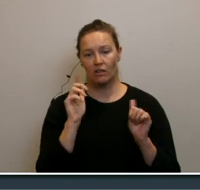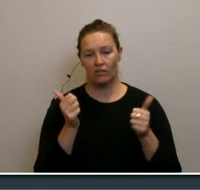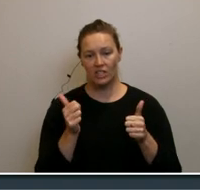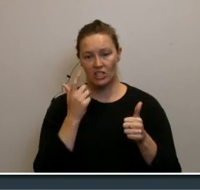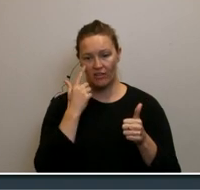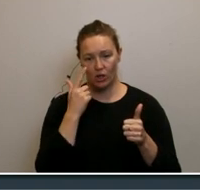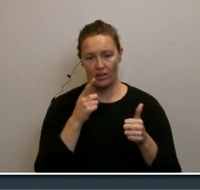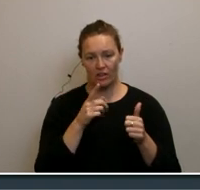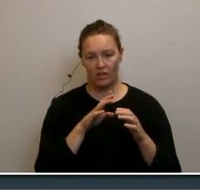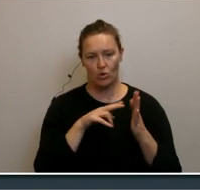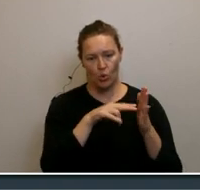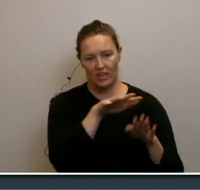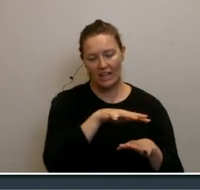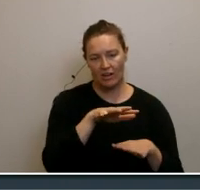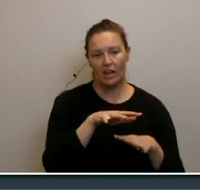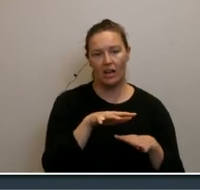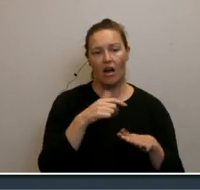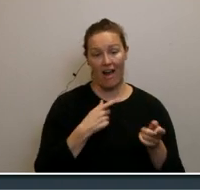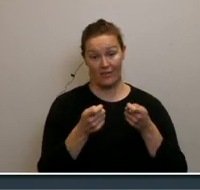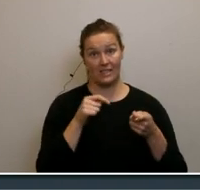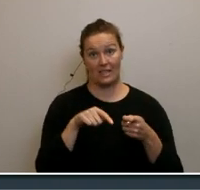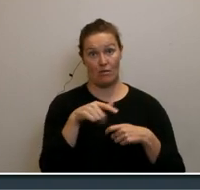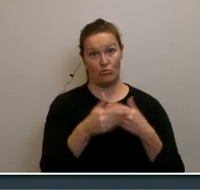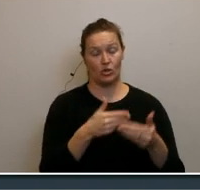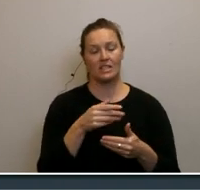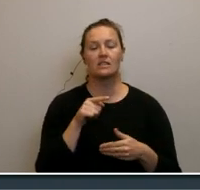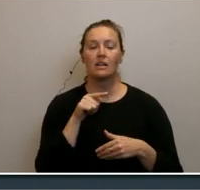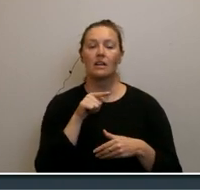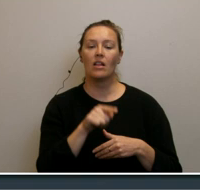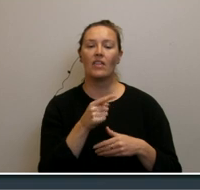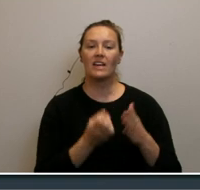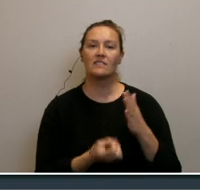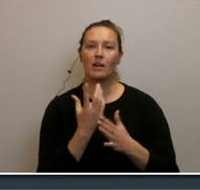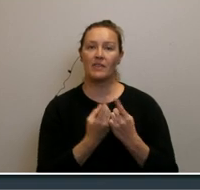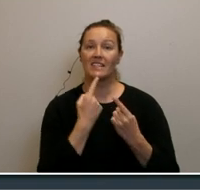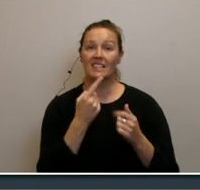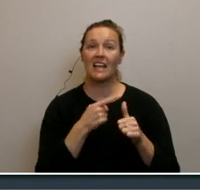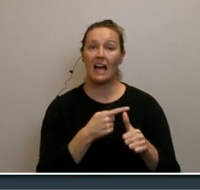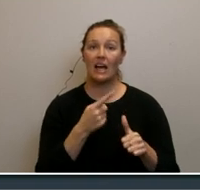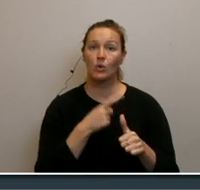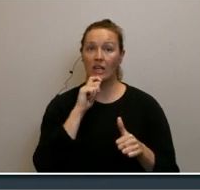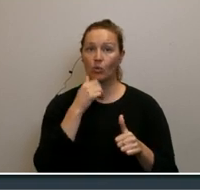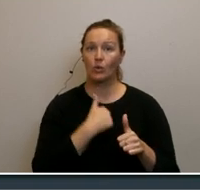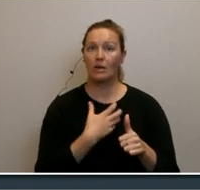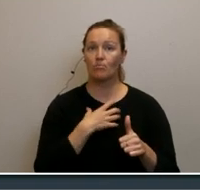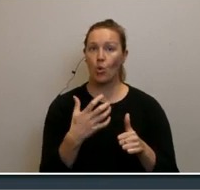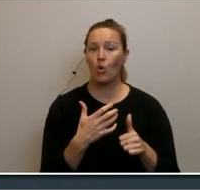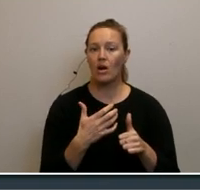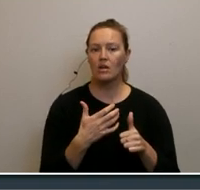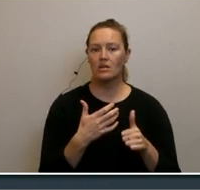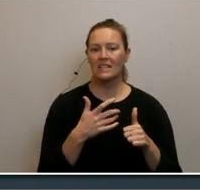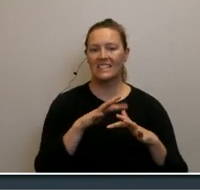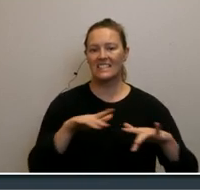I facilitated that process, came up with the fact that the area will need some further